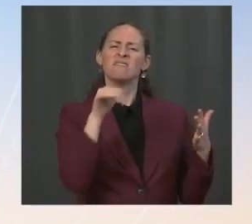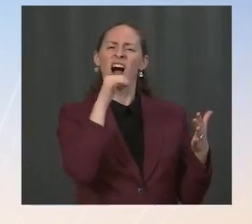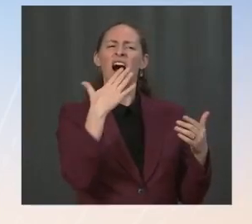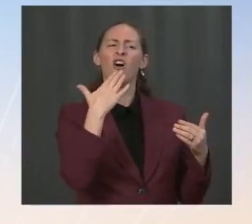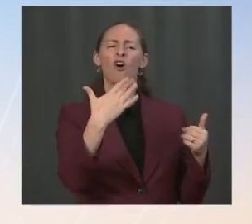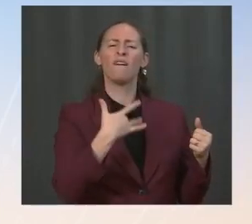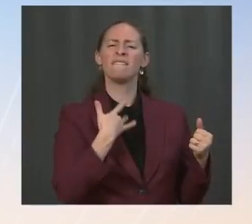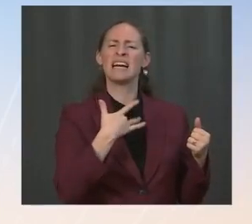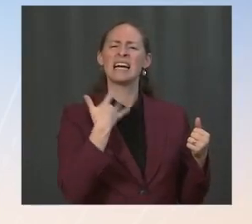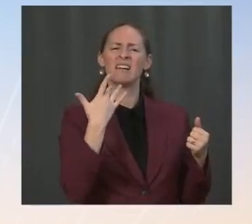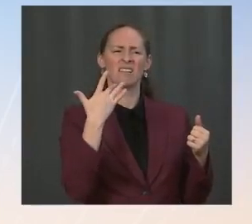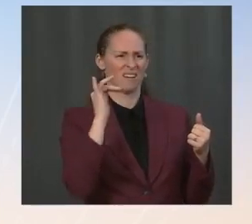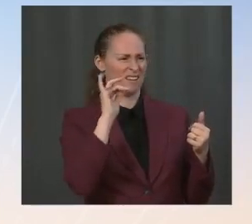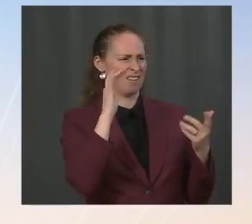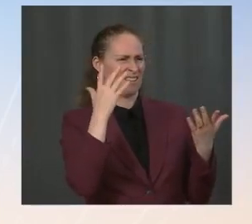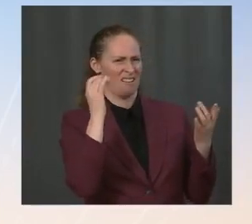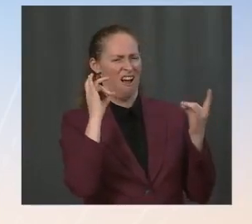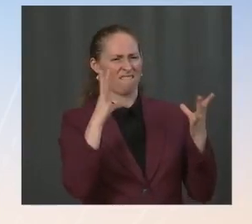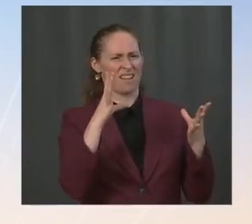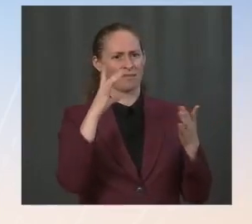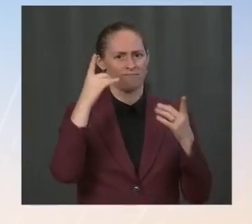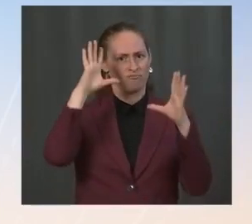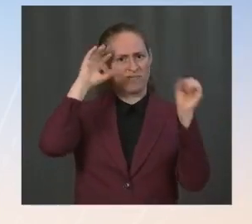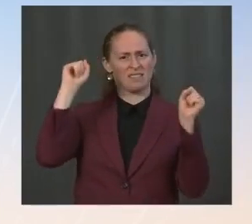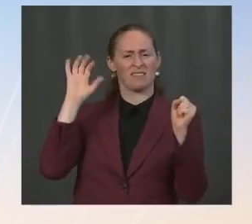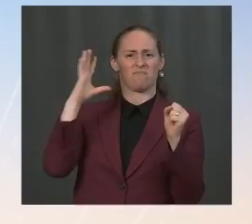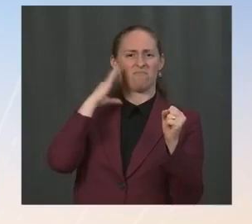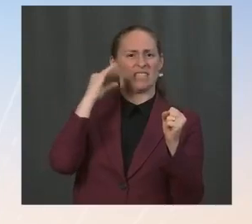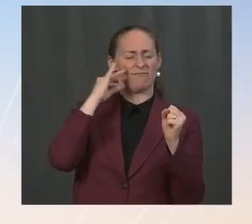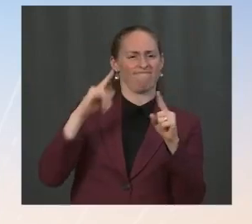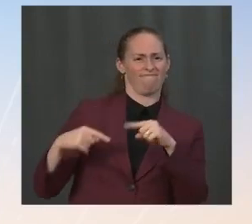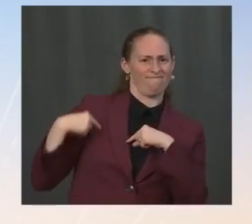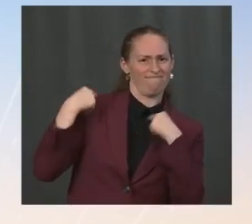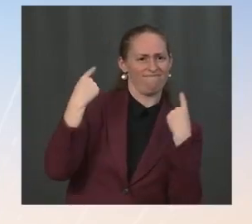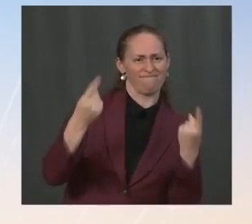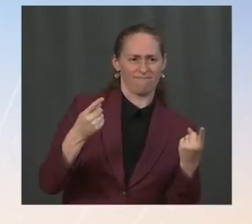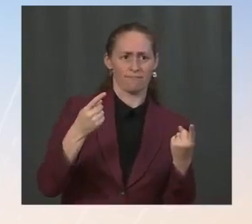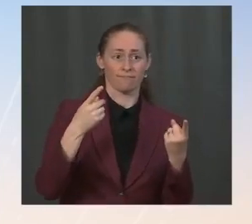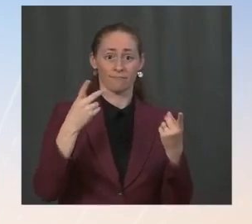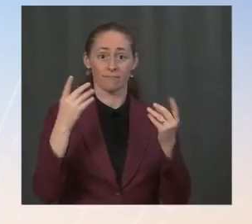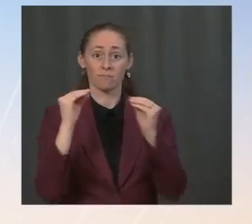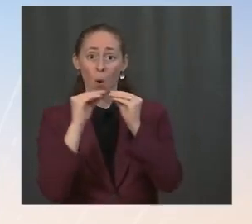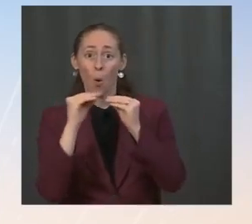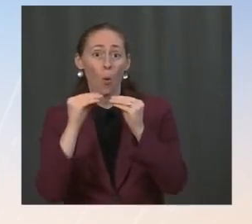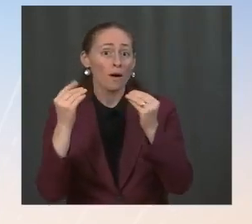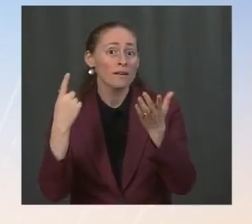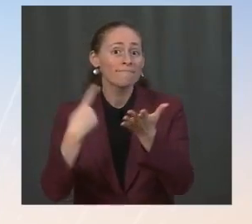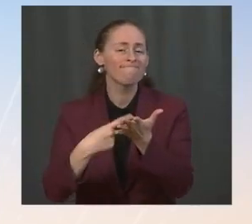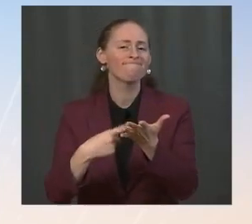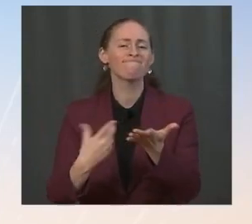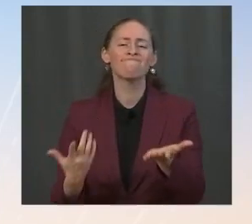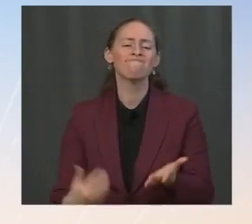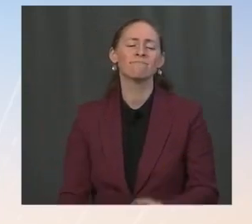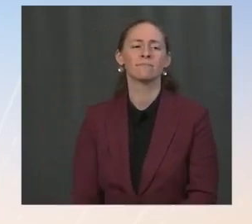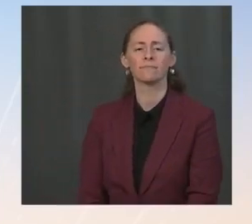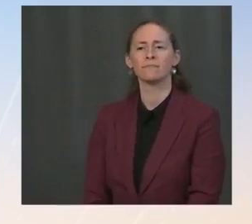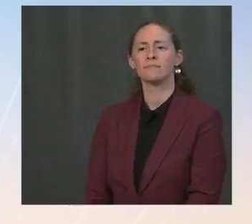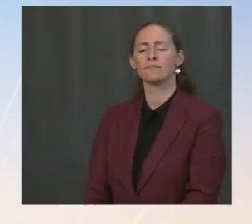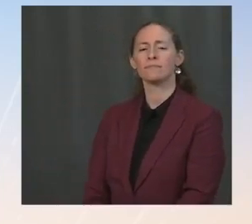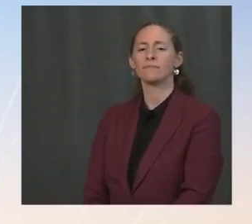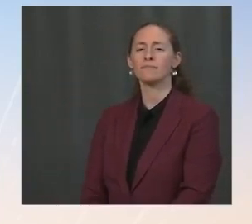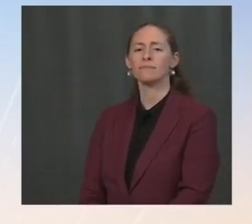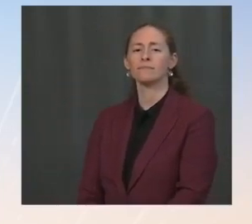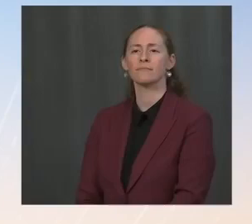during President Biden's time in office. But again, we don't have any additional assessment at this point in time. Go ahead. Just